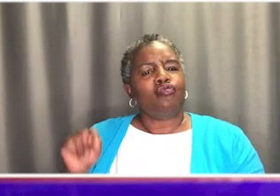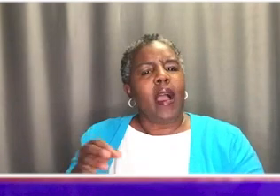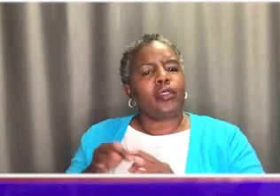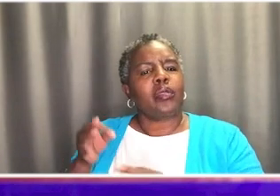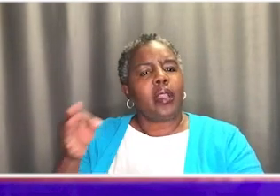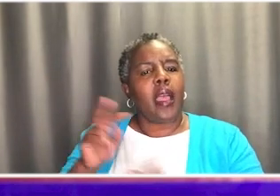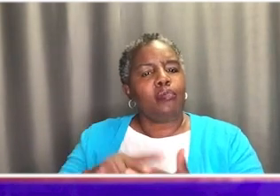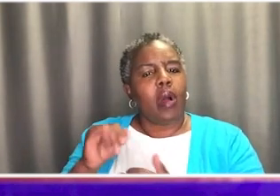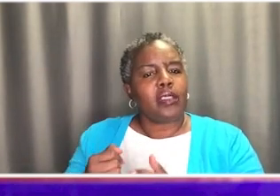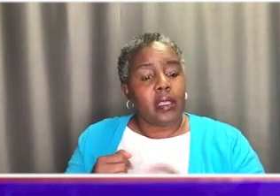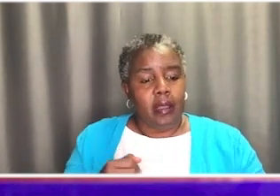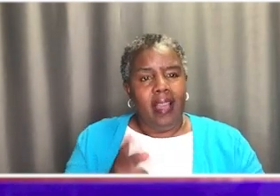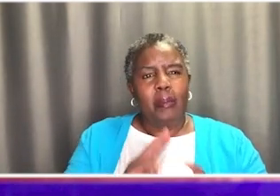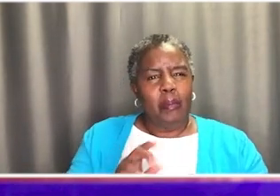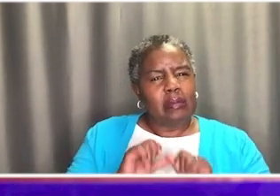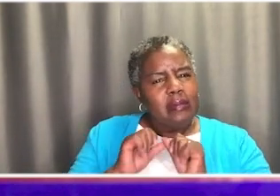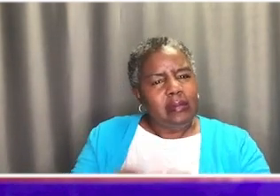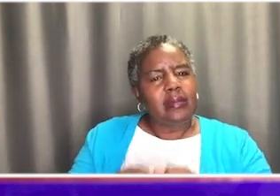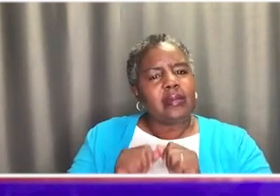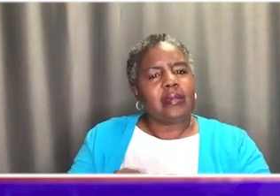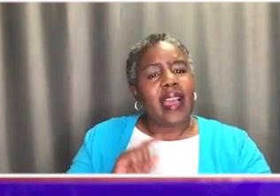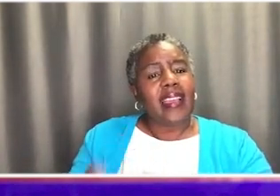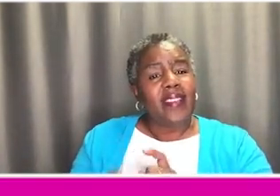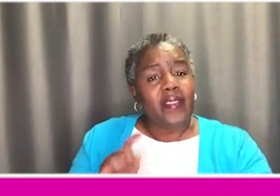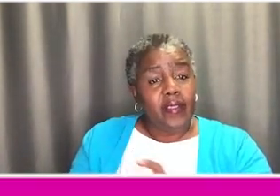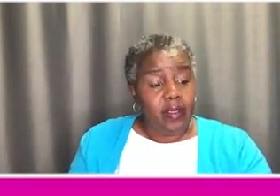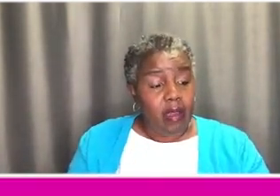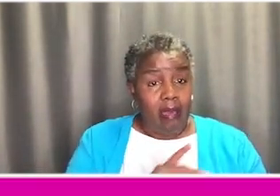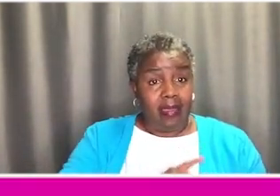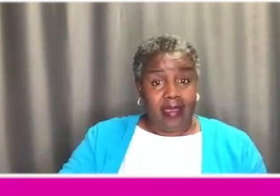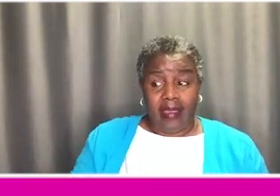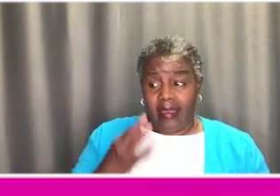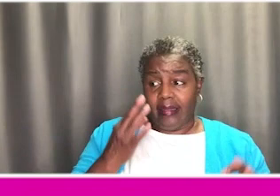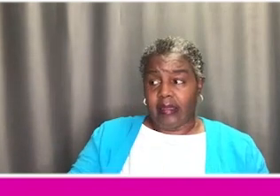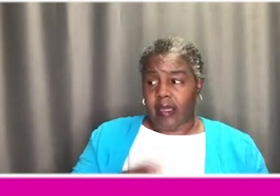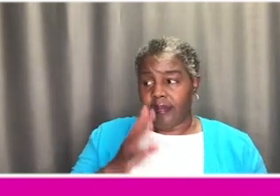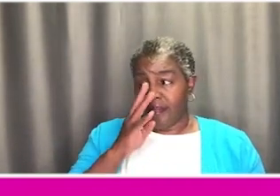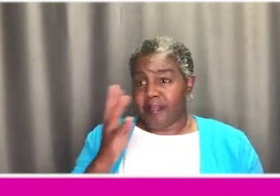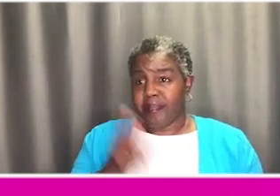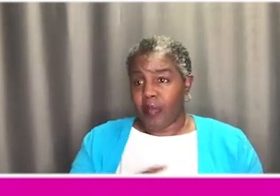people continued to give. And when the king decided to bypass the